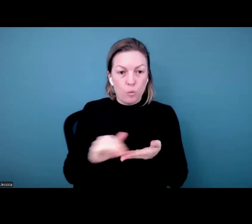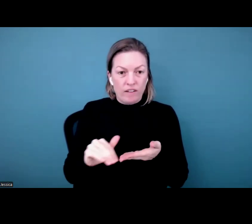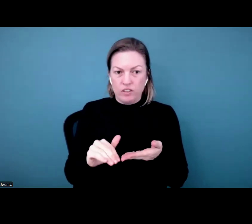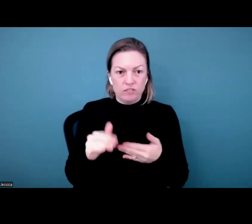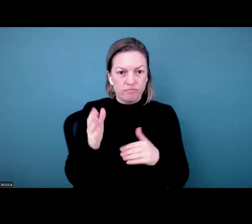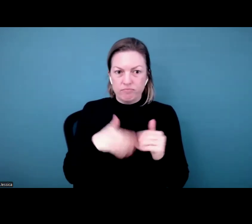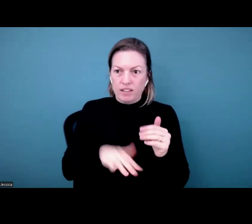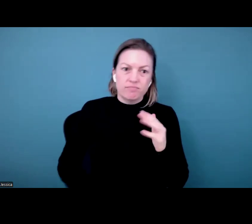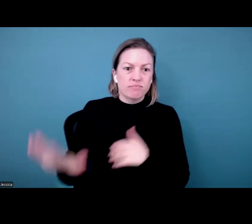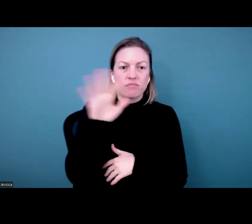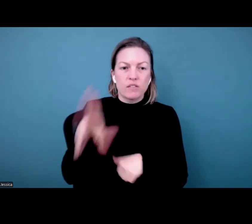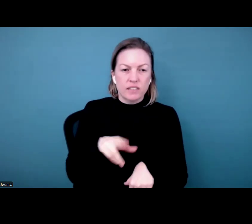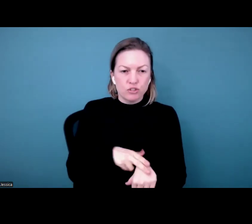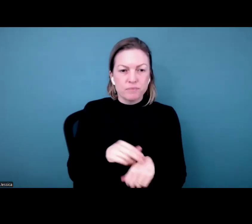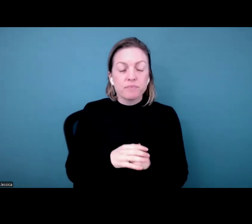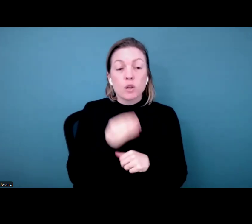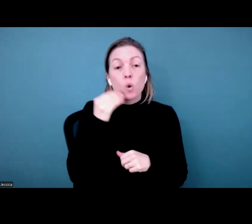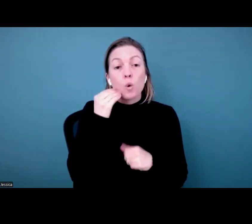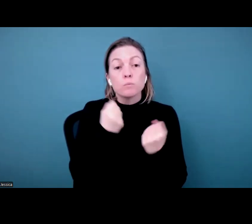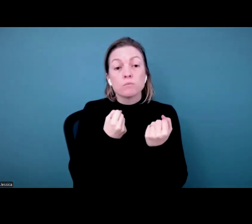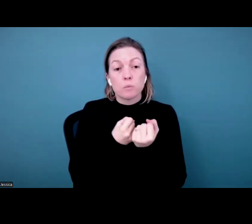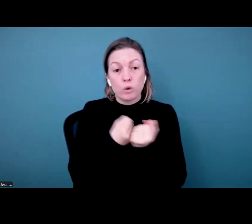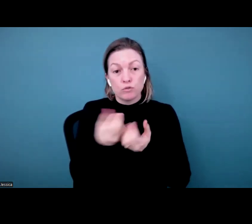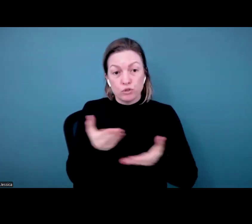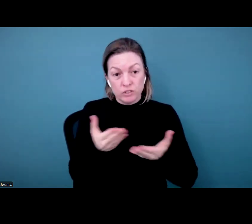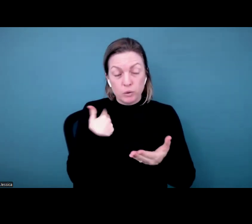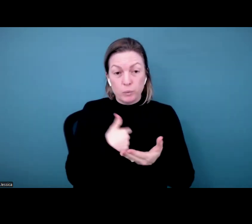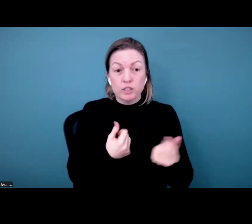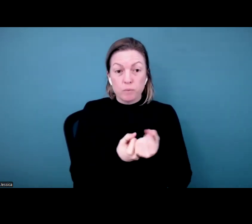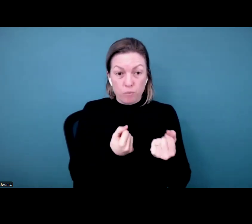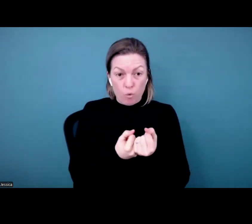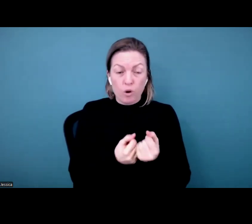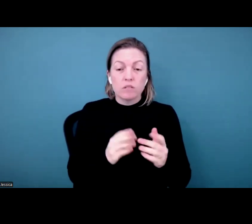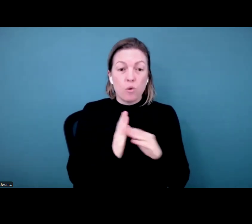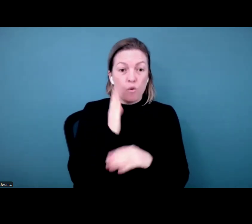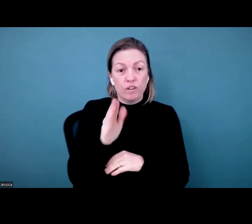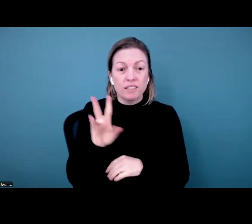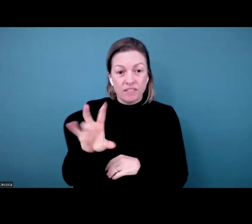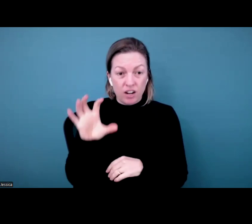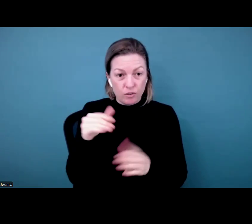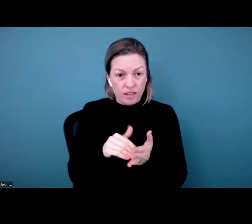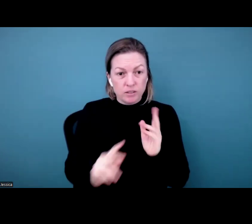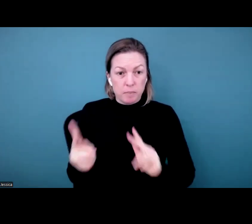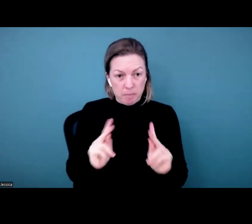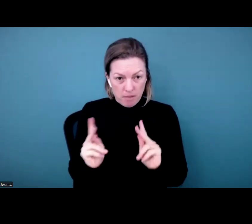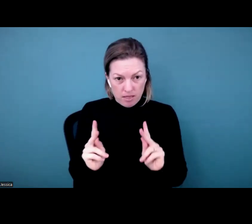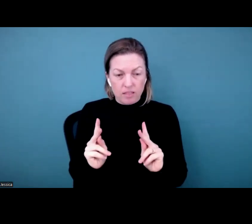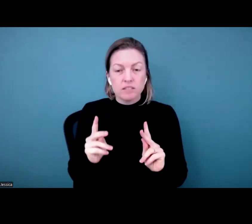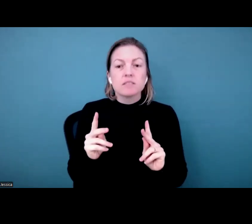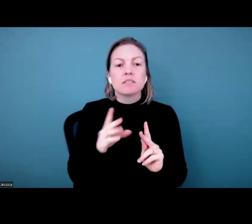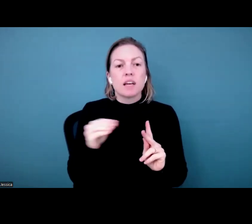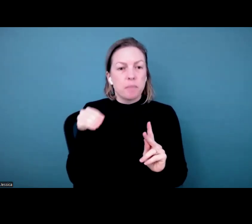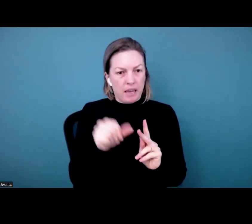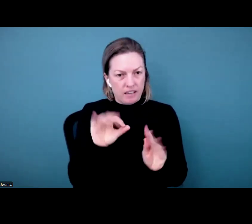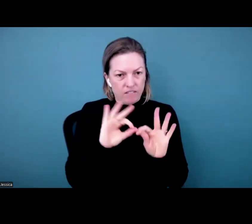In-home supportive services, supporting more than 700,000 individuals and paying, again, family members for